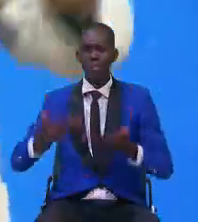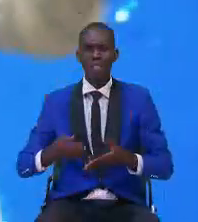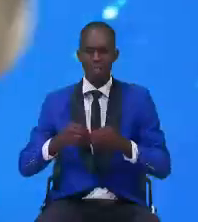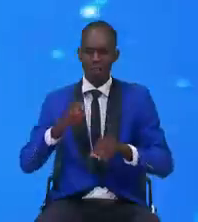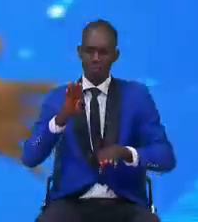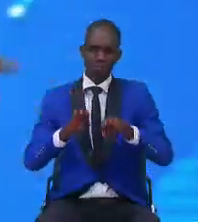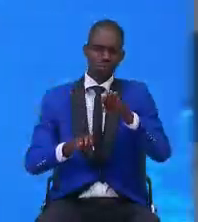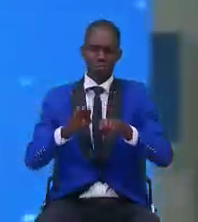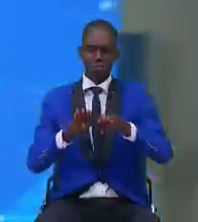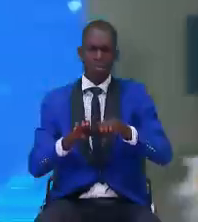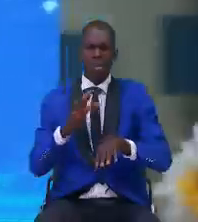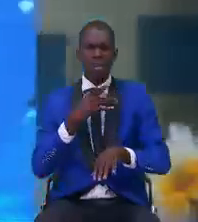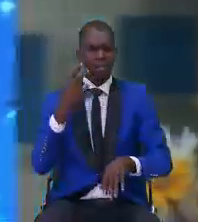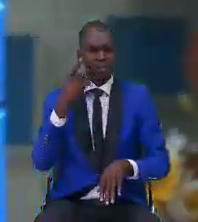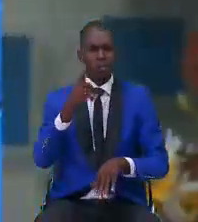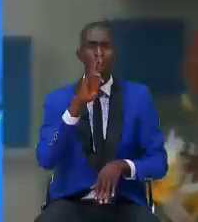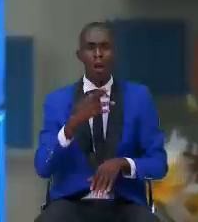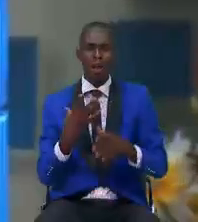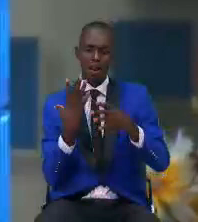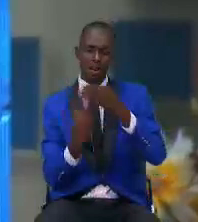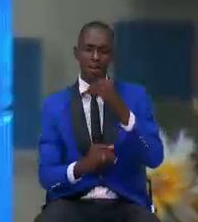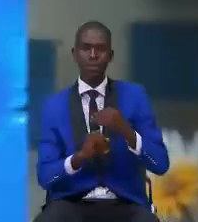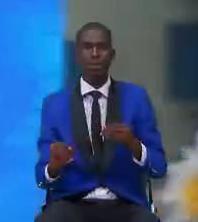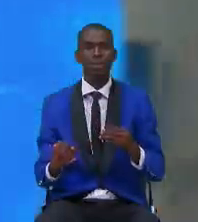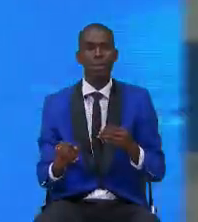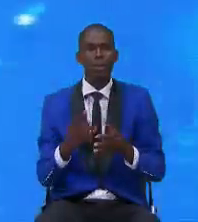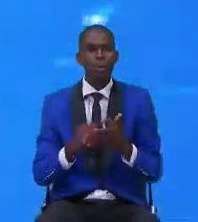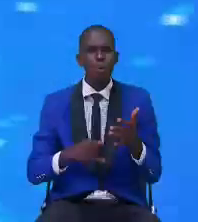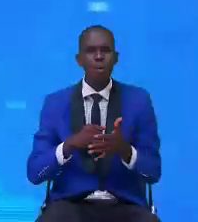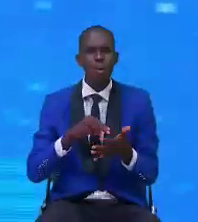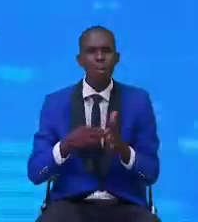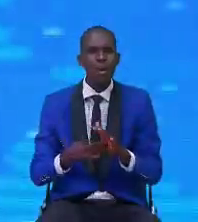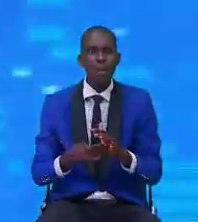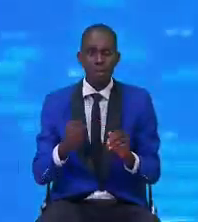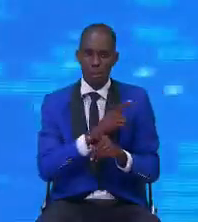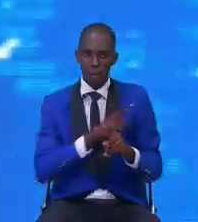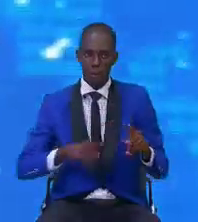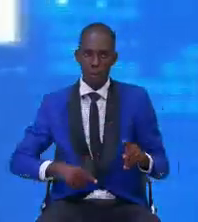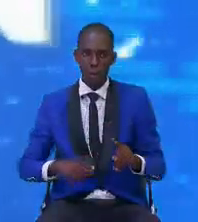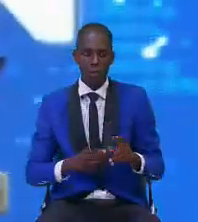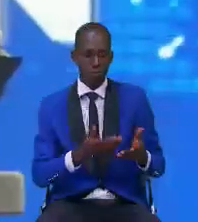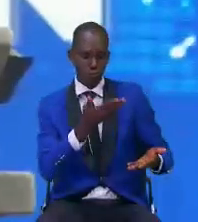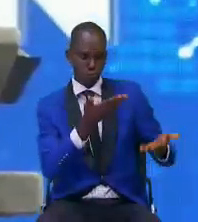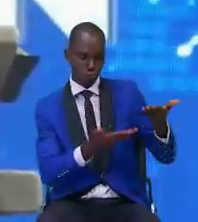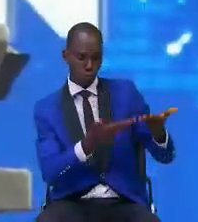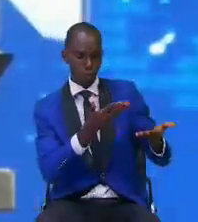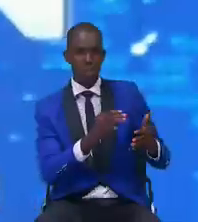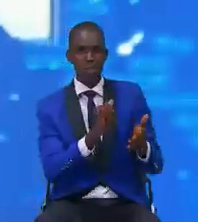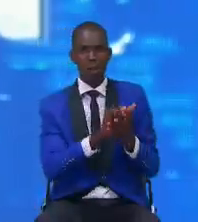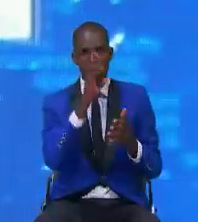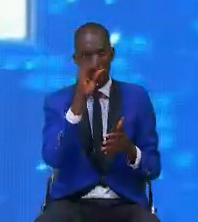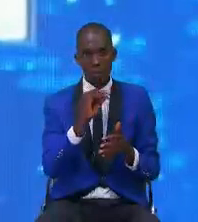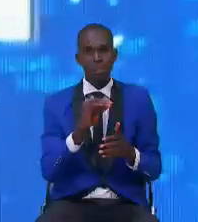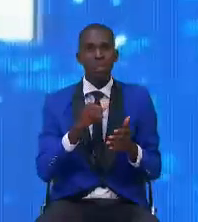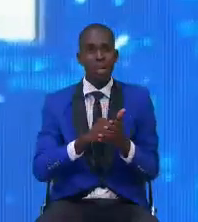have weighed in the balances and you have found wanting. What does that mean? The Lord